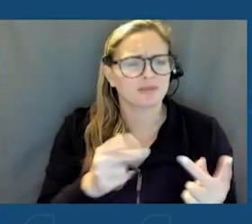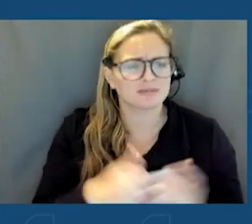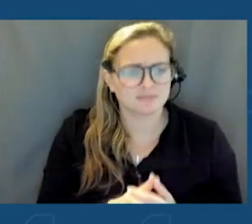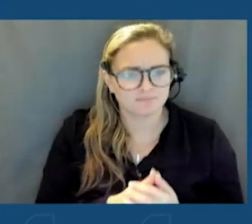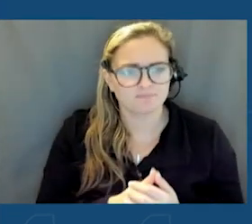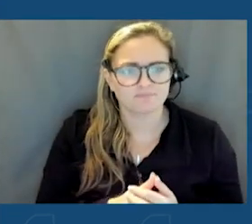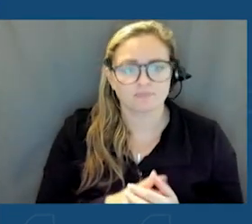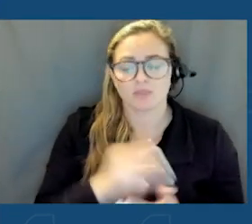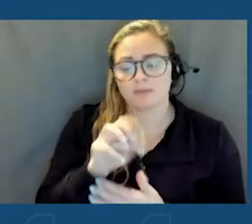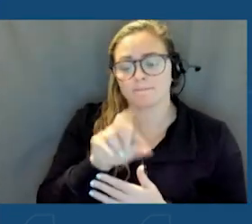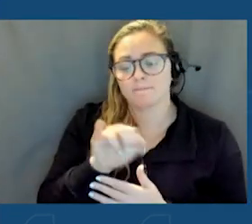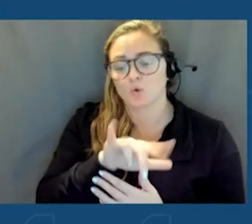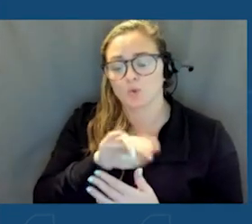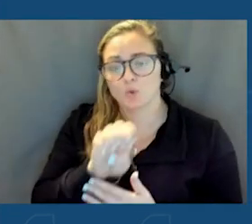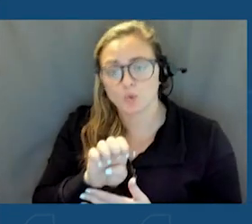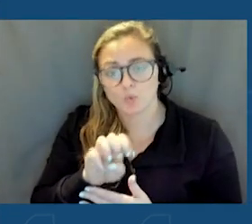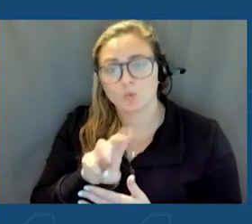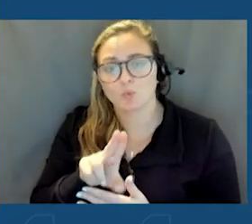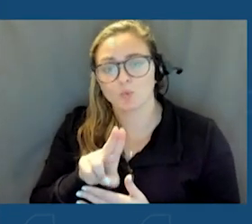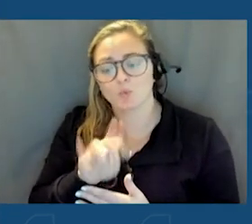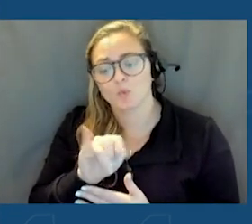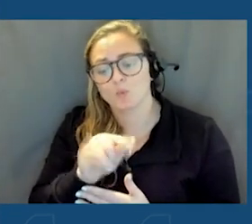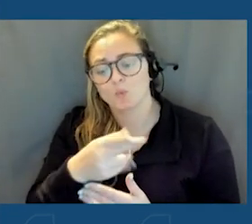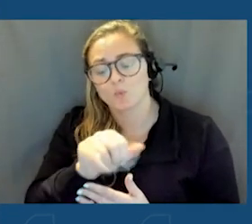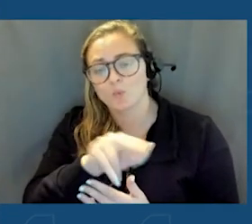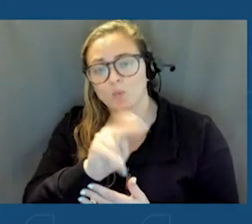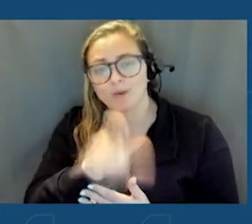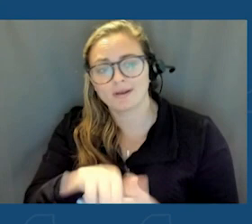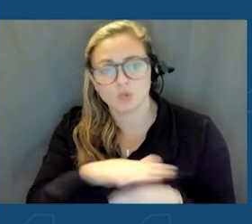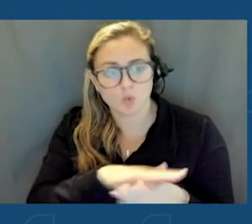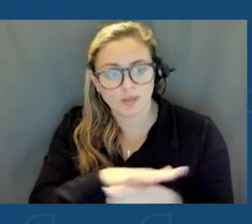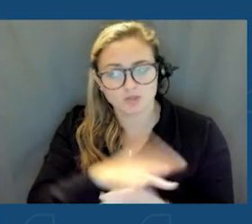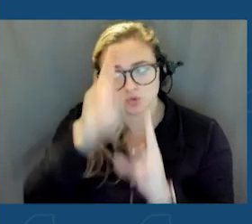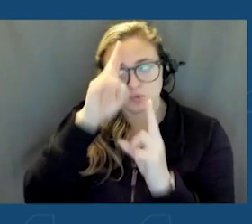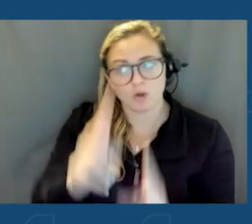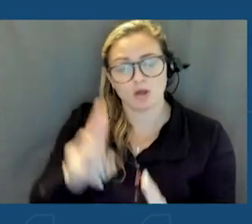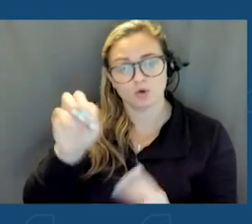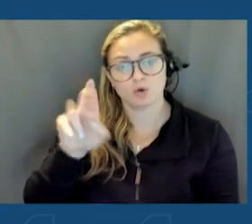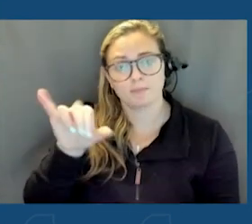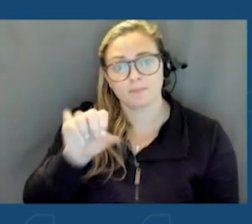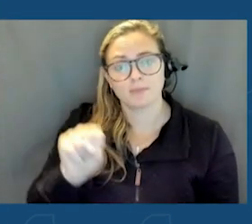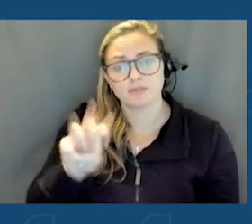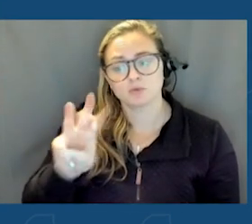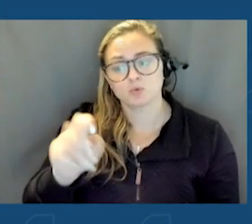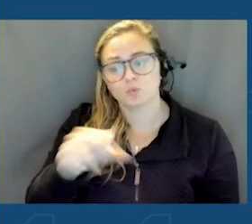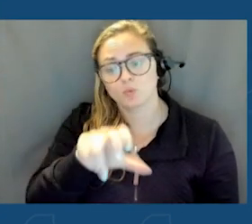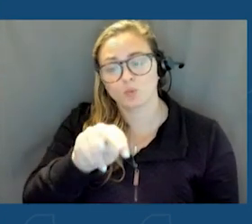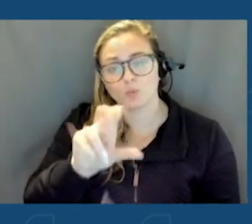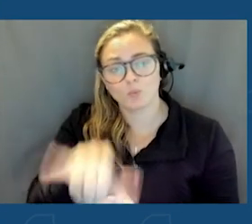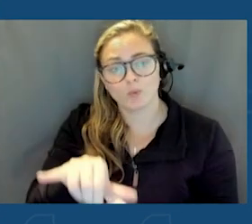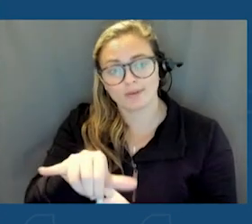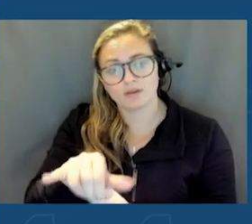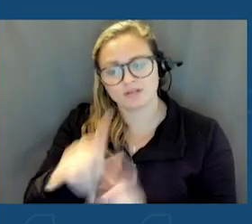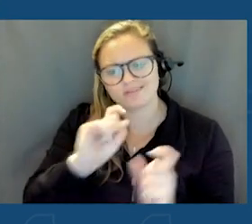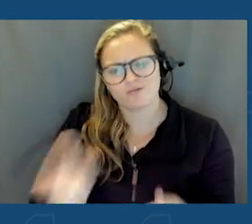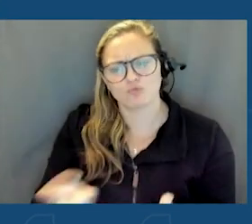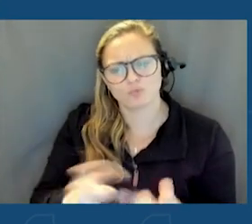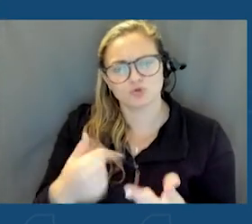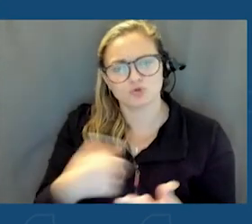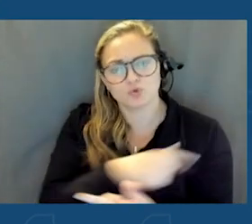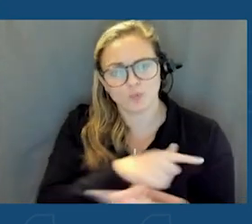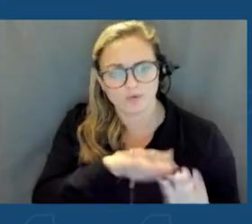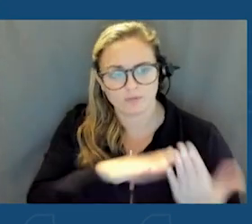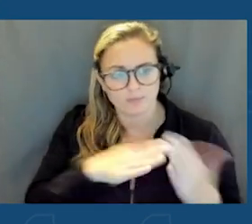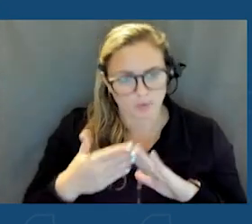was completed in 2021, built to honor Mrs. Whitney's contribution to the backstretch community. Mrs. Whitney and